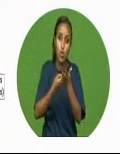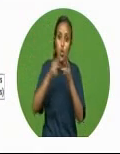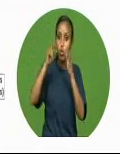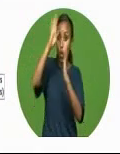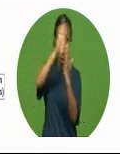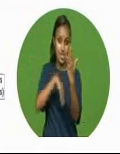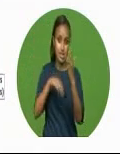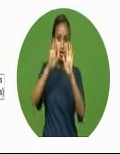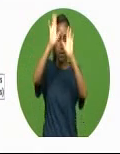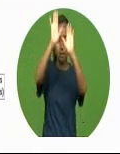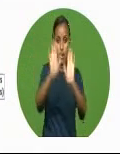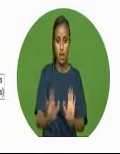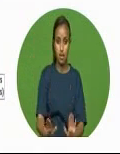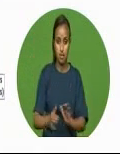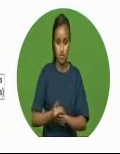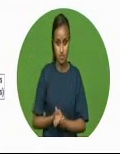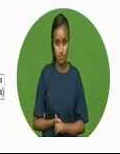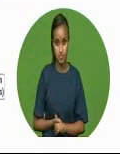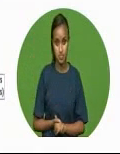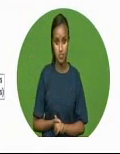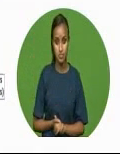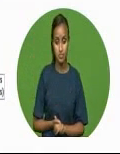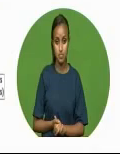perpendicularly to the auxiliary planes.